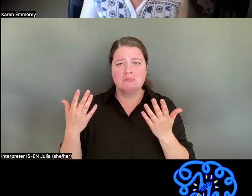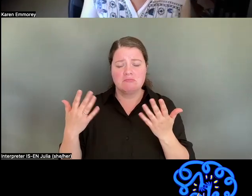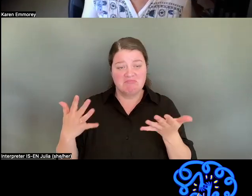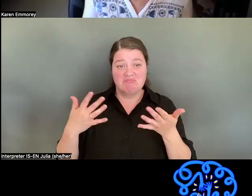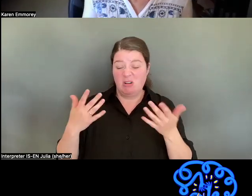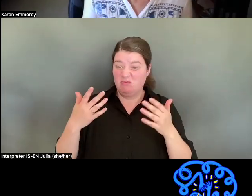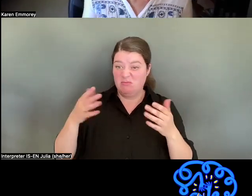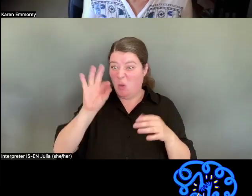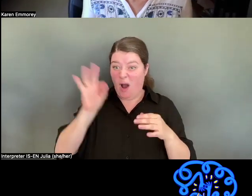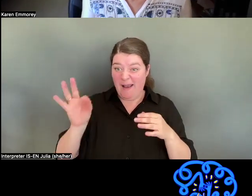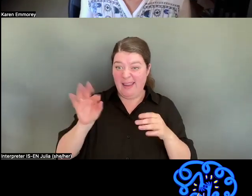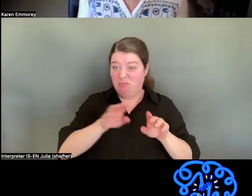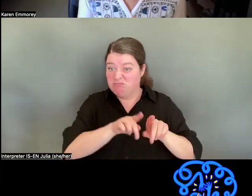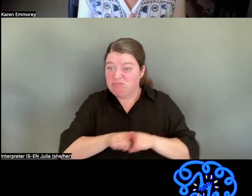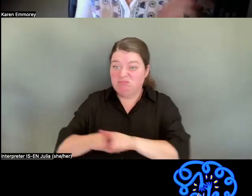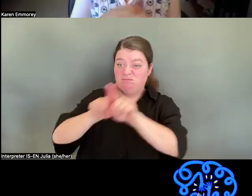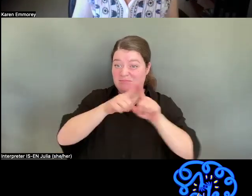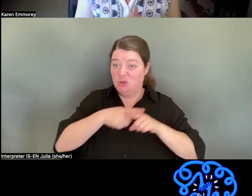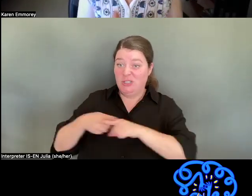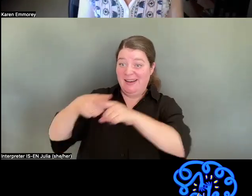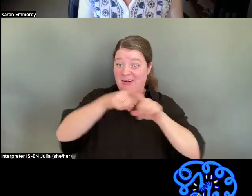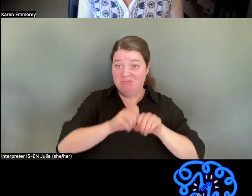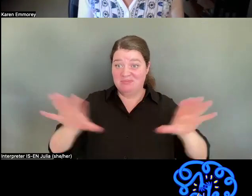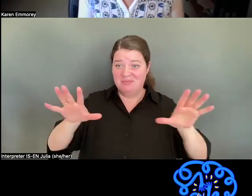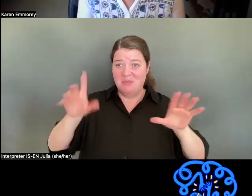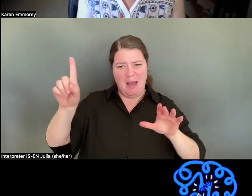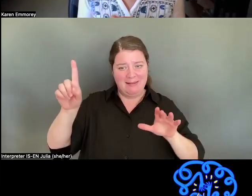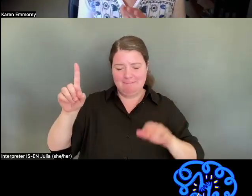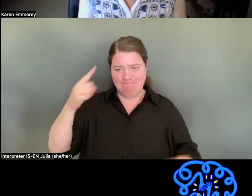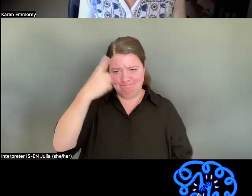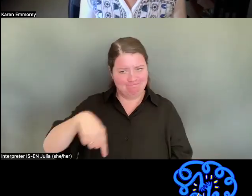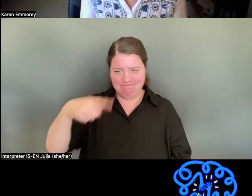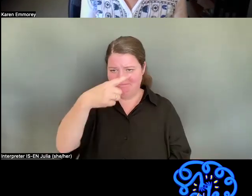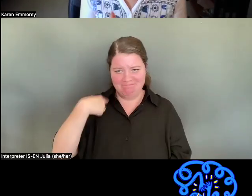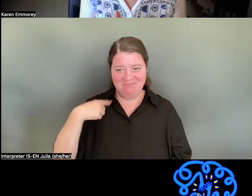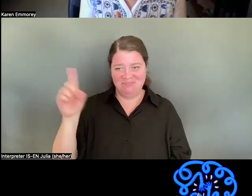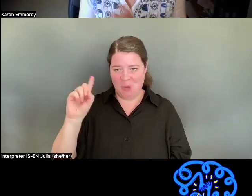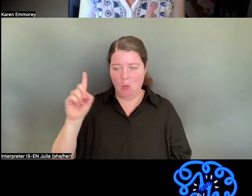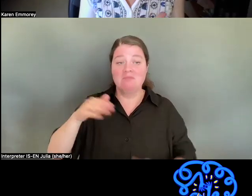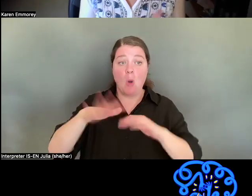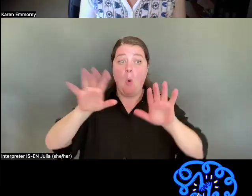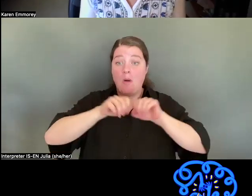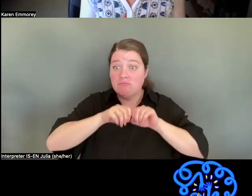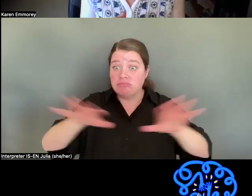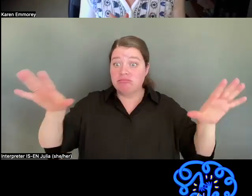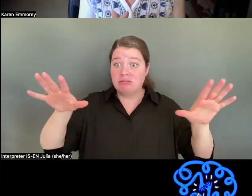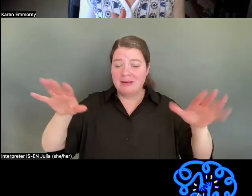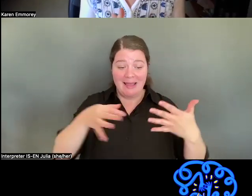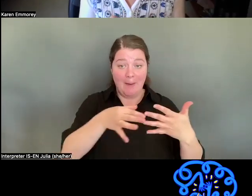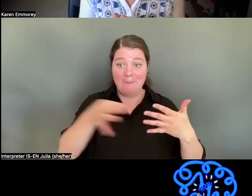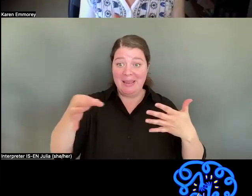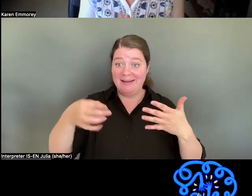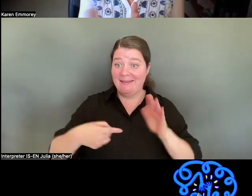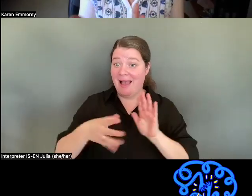shared. But in fact, it worked the other way around. So common semantic features were less likely to be